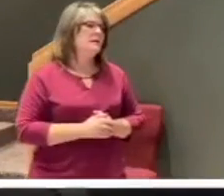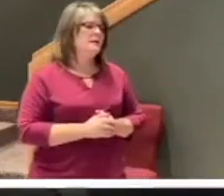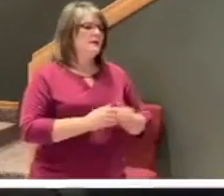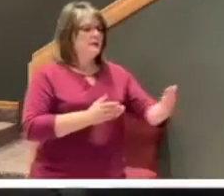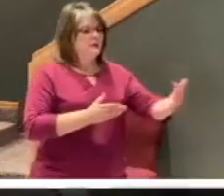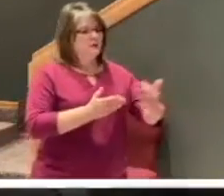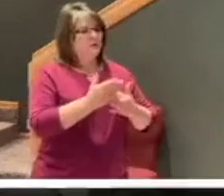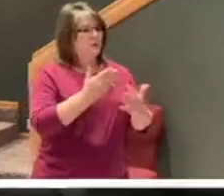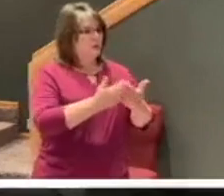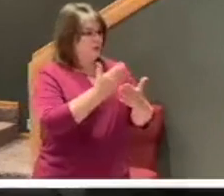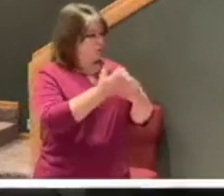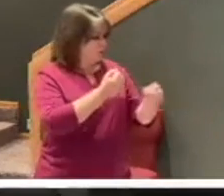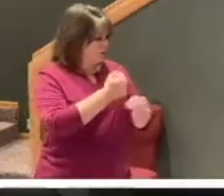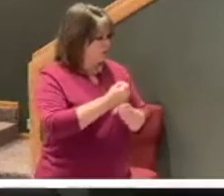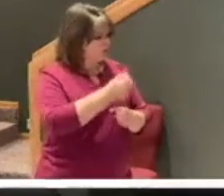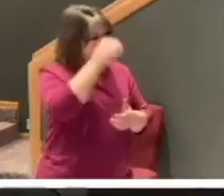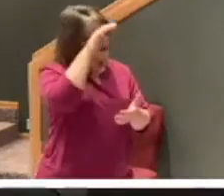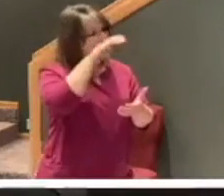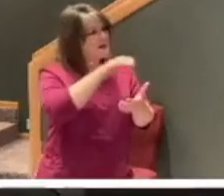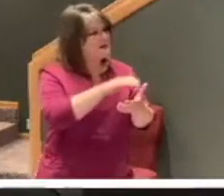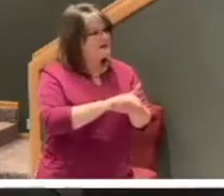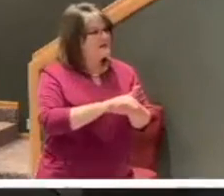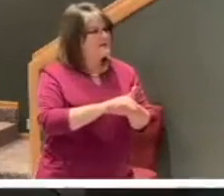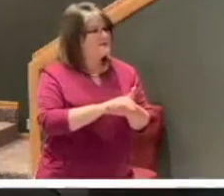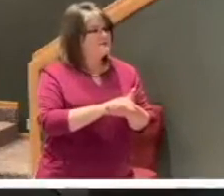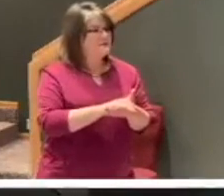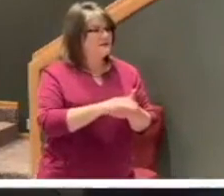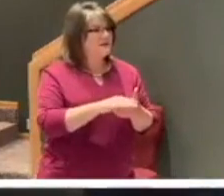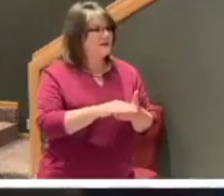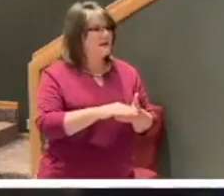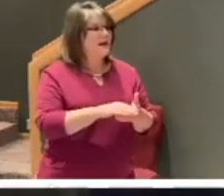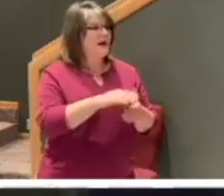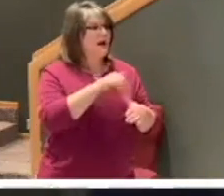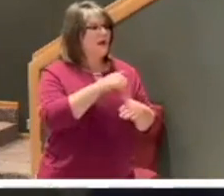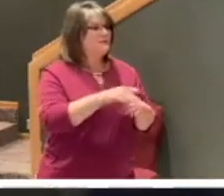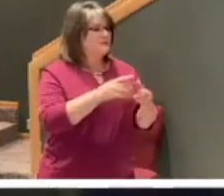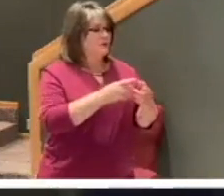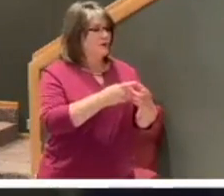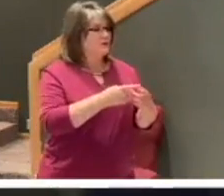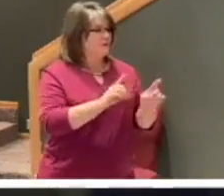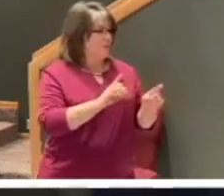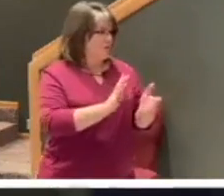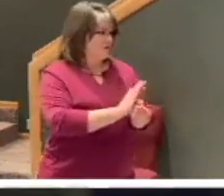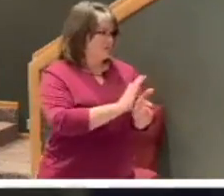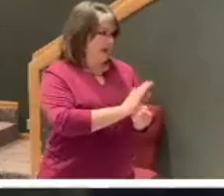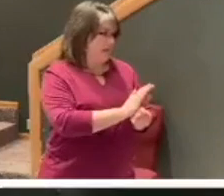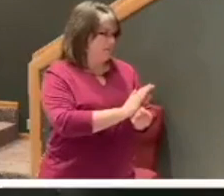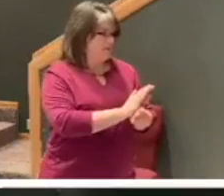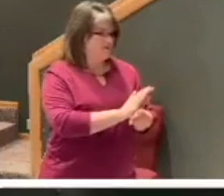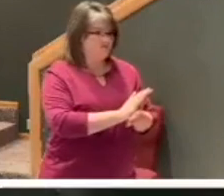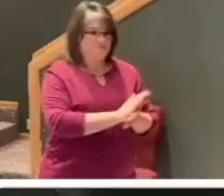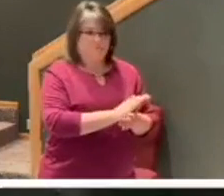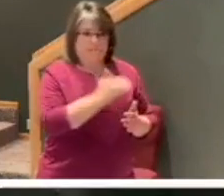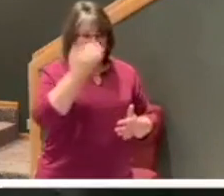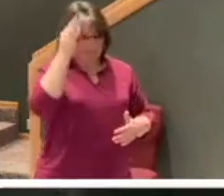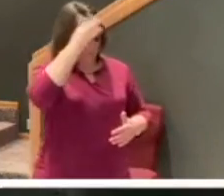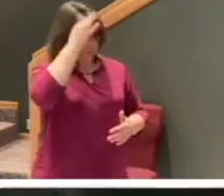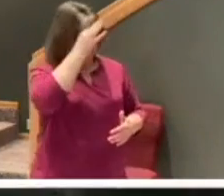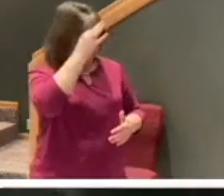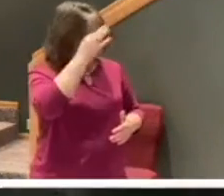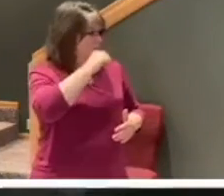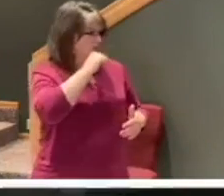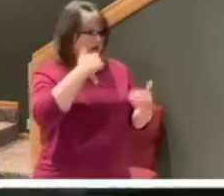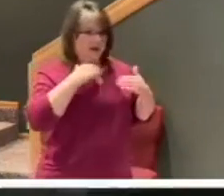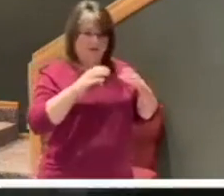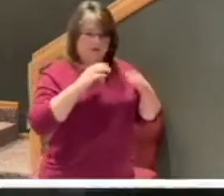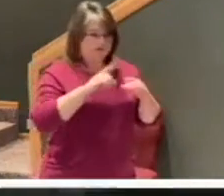the New Year's, her husband gave her divorce papers out of the blue. No conversation about it beforehand,